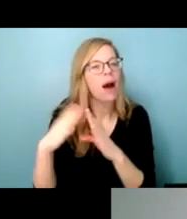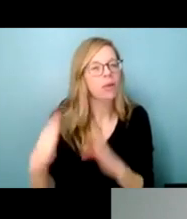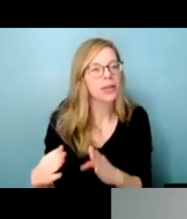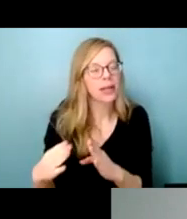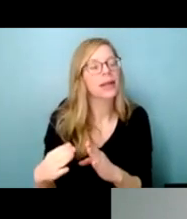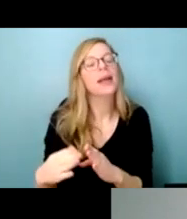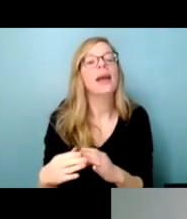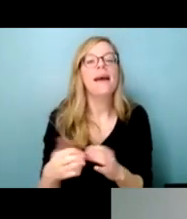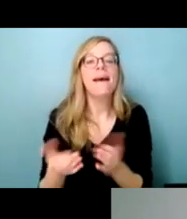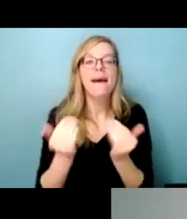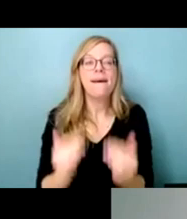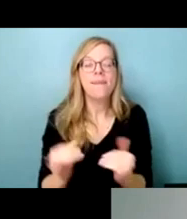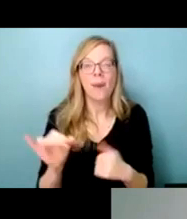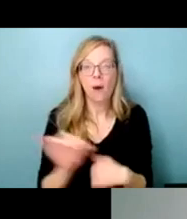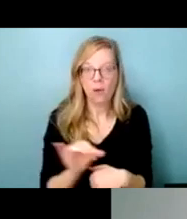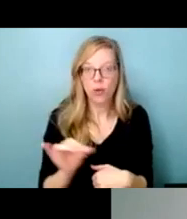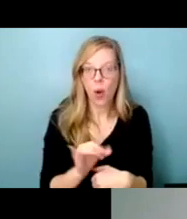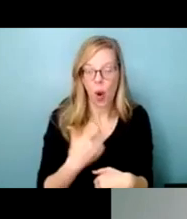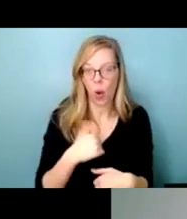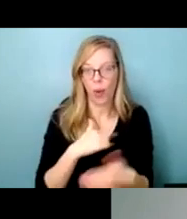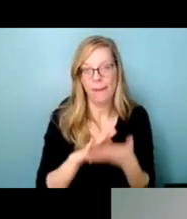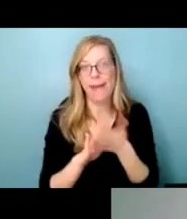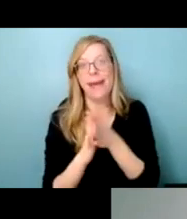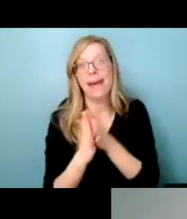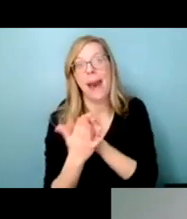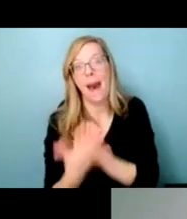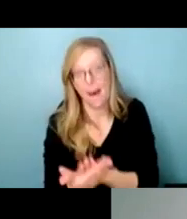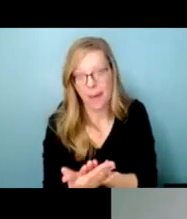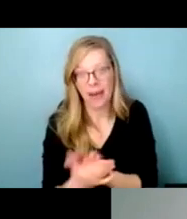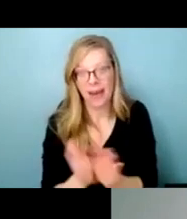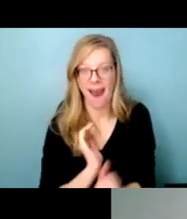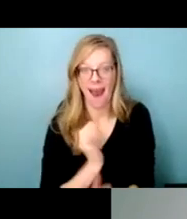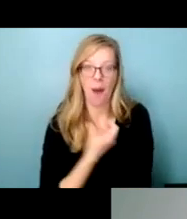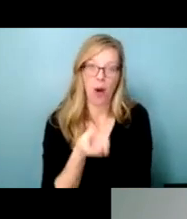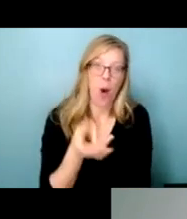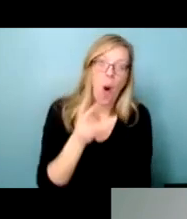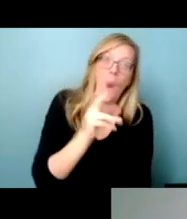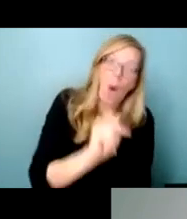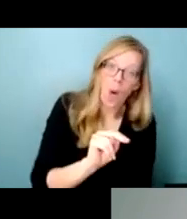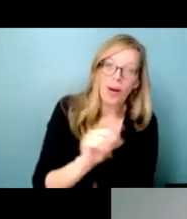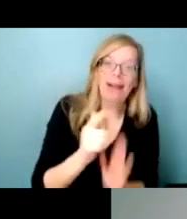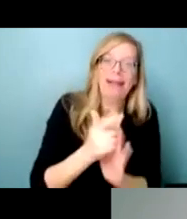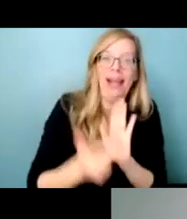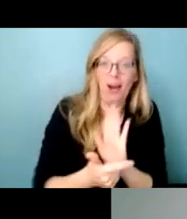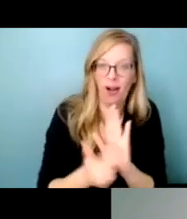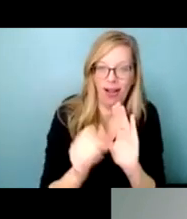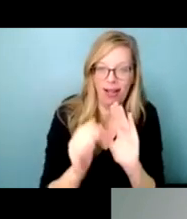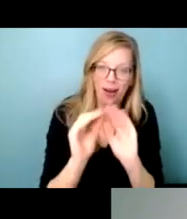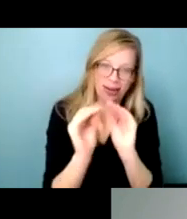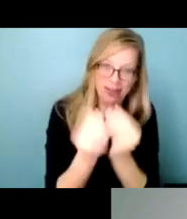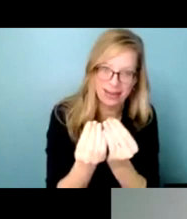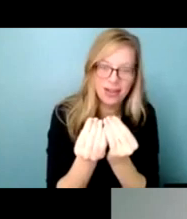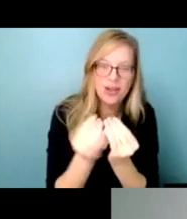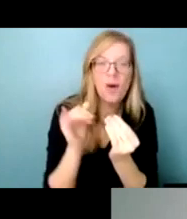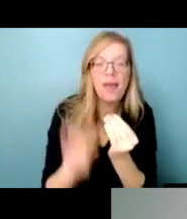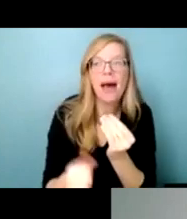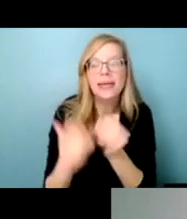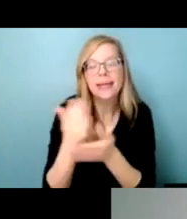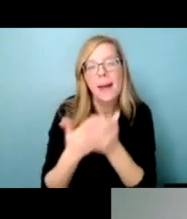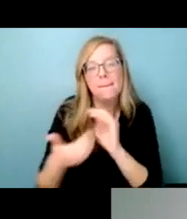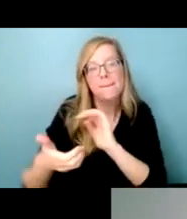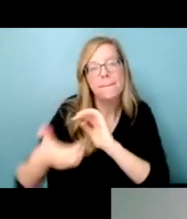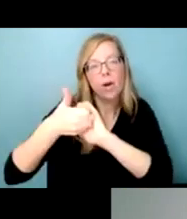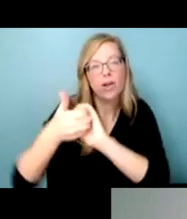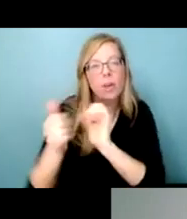We are moving into becoming our own legal entity, and so we have some funding and partnerships with universities doing